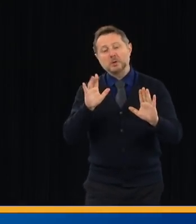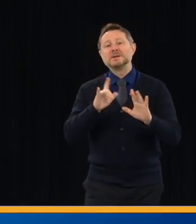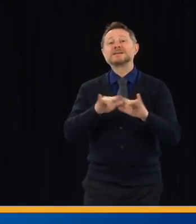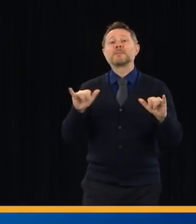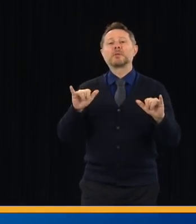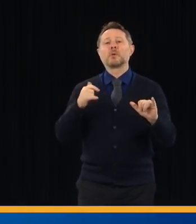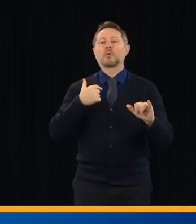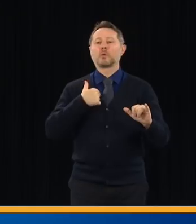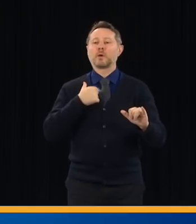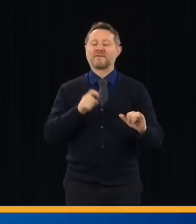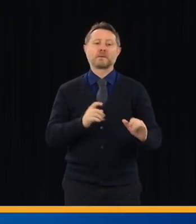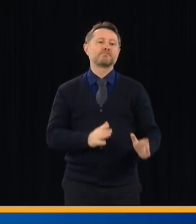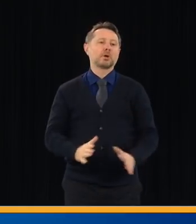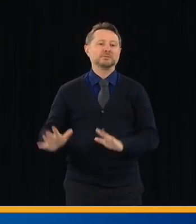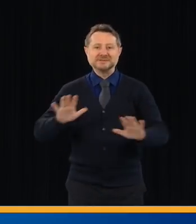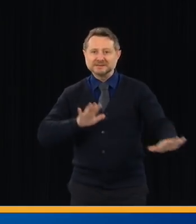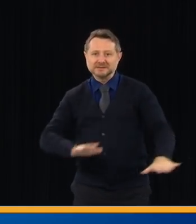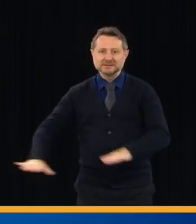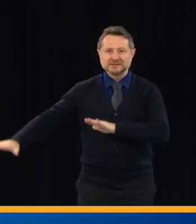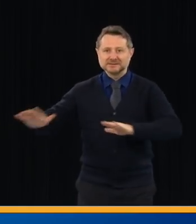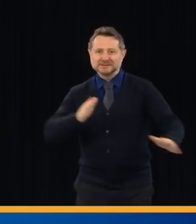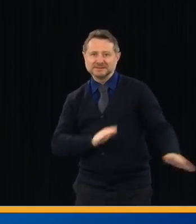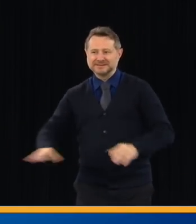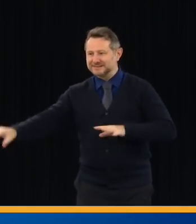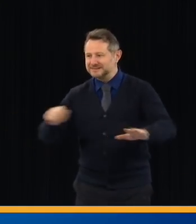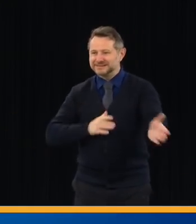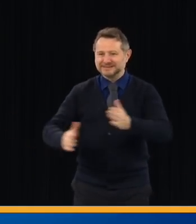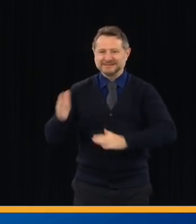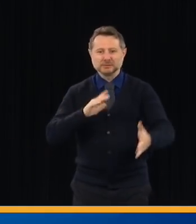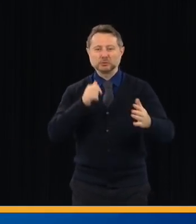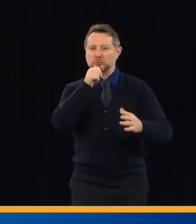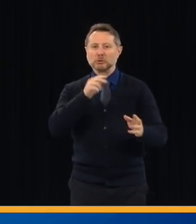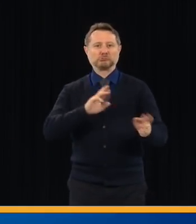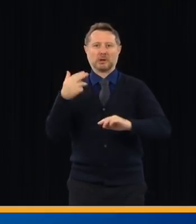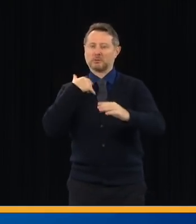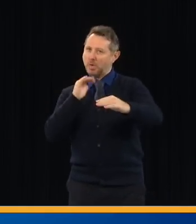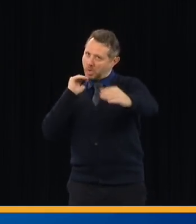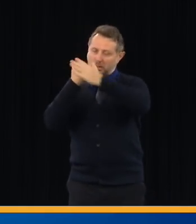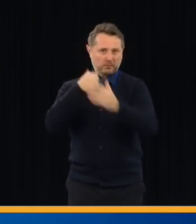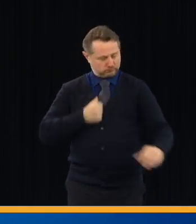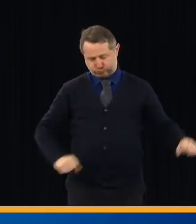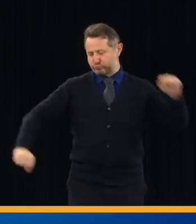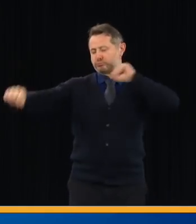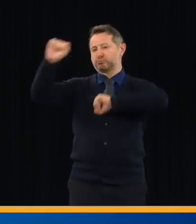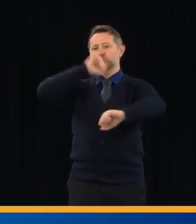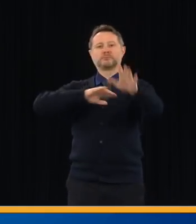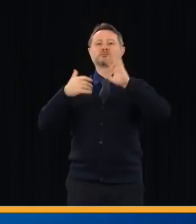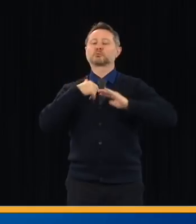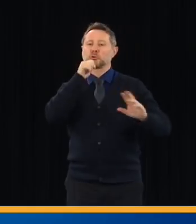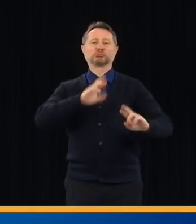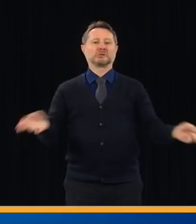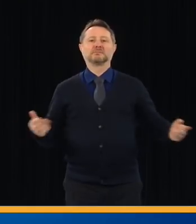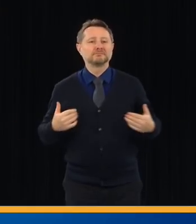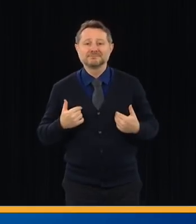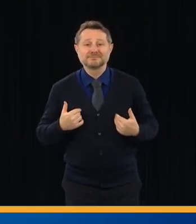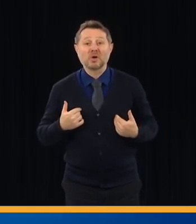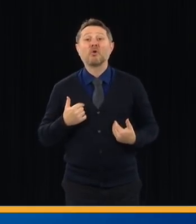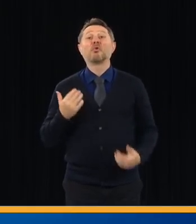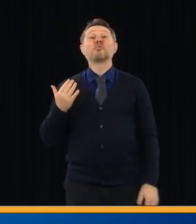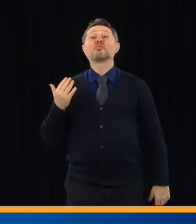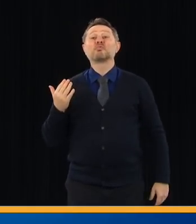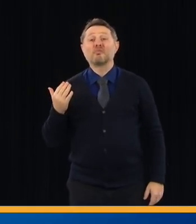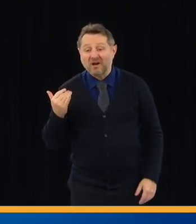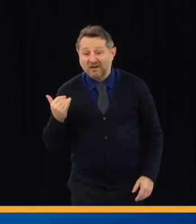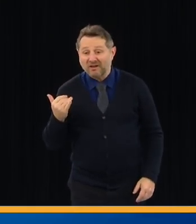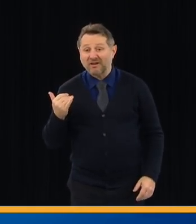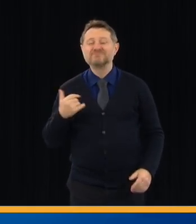not yet ready for the apex either. We're not yet ready for the high point. We're still working on the capacity of the